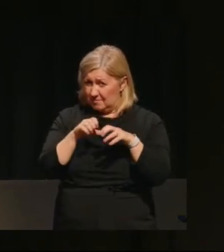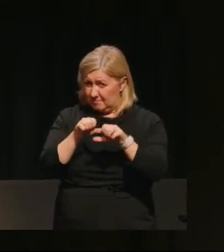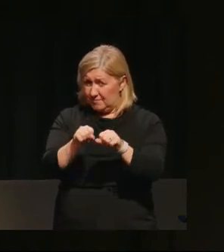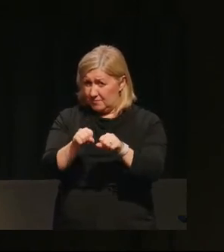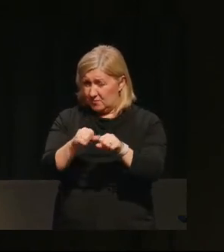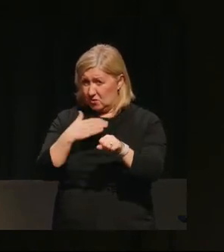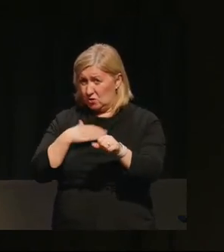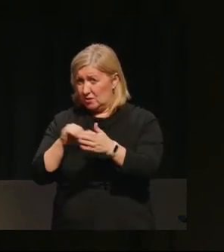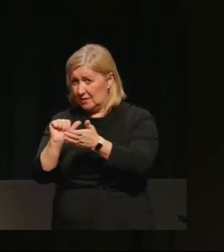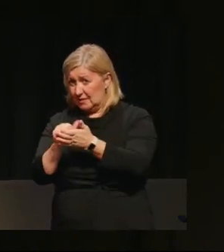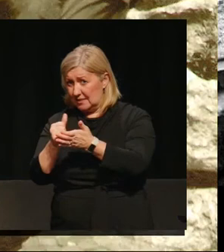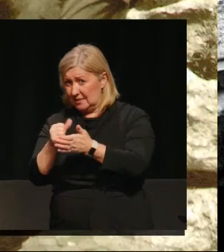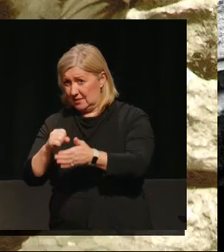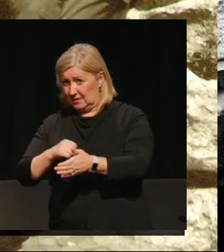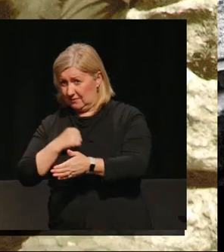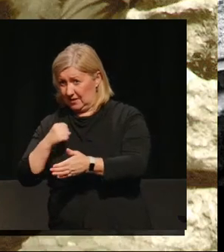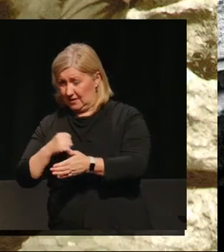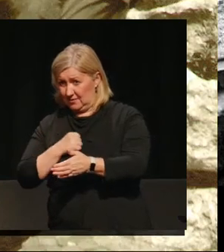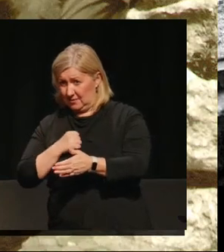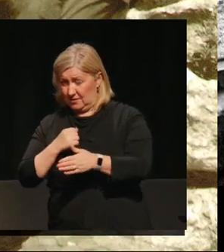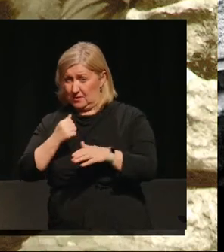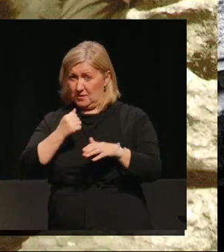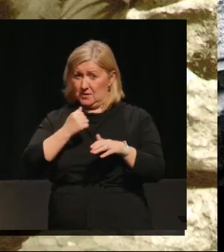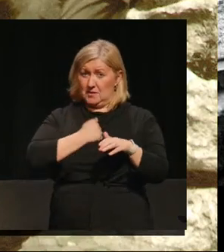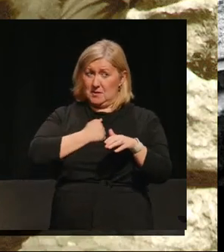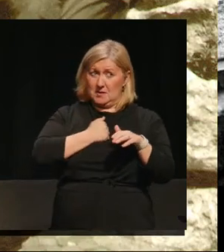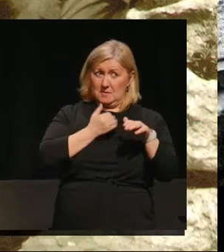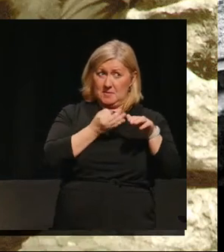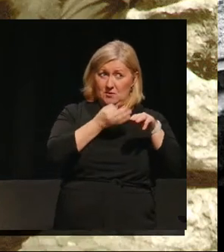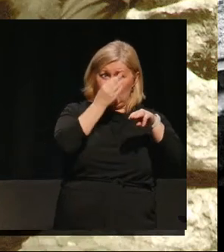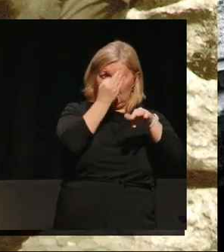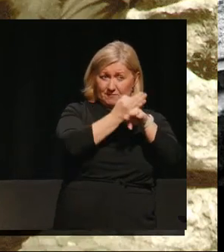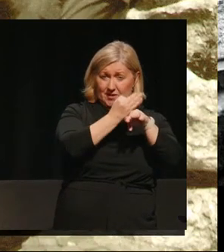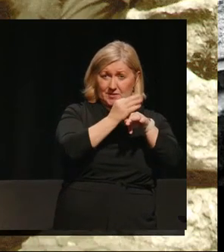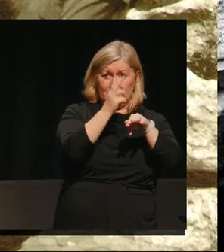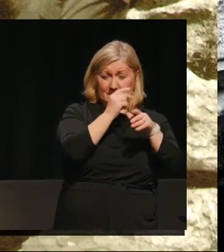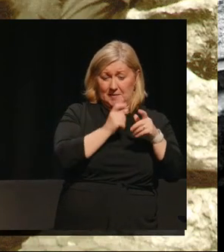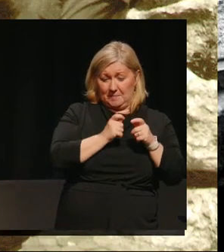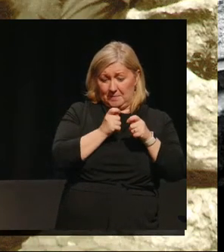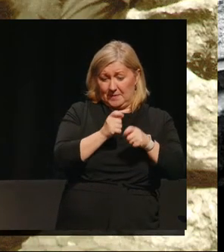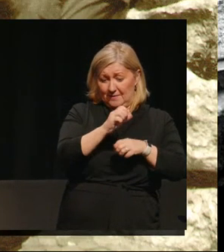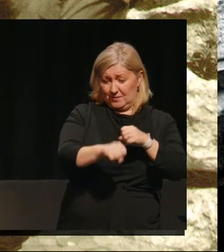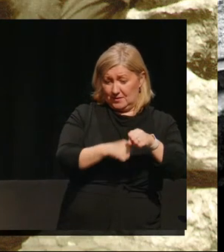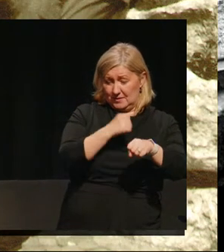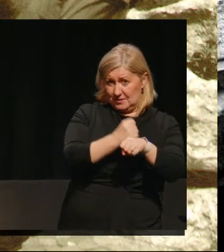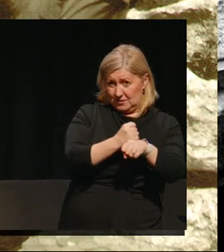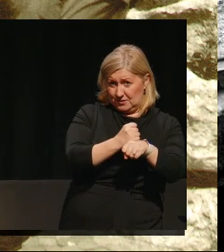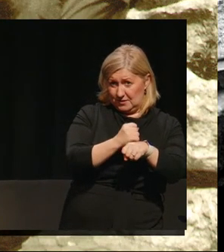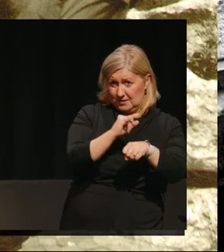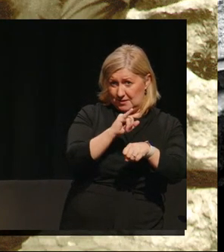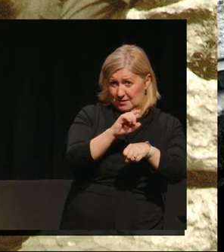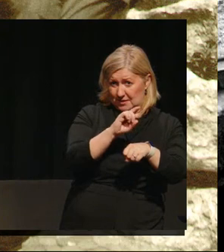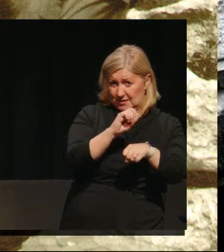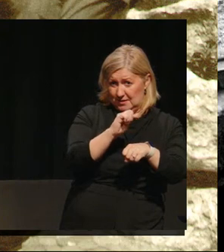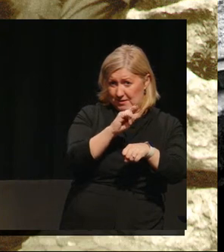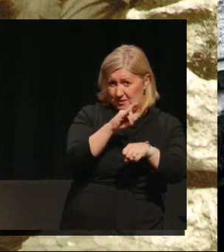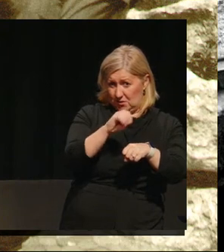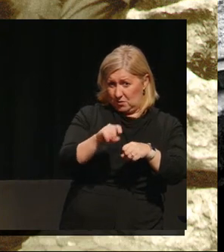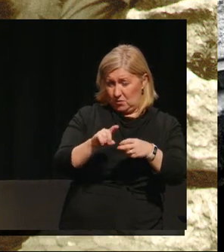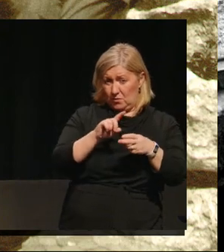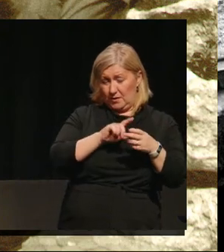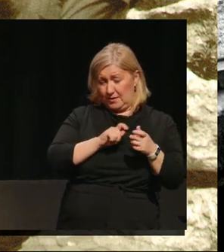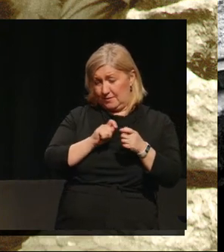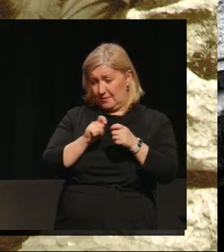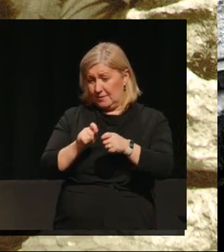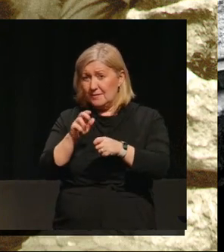Camerino, named his son, my father, Italo, and his daughter, Julia, after his own father and